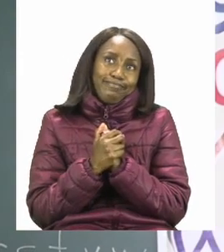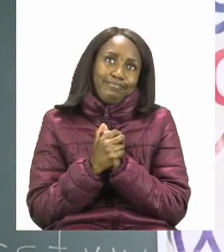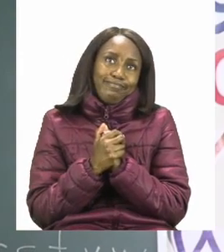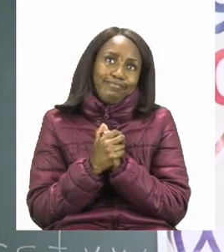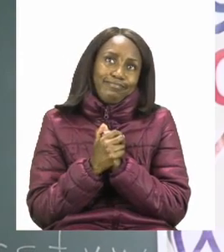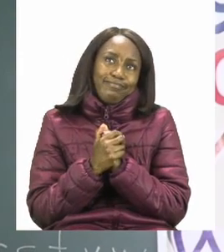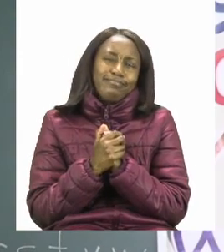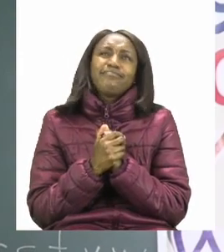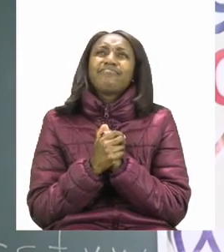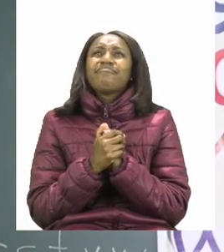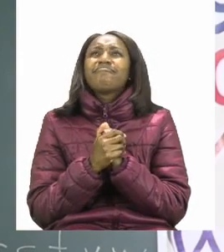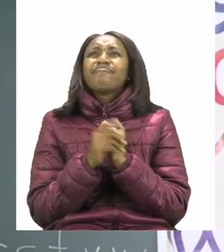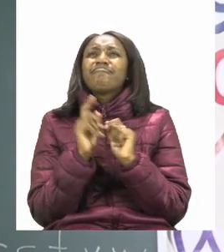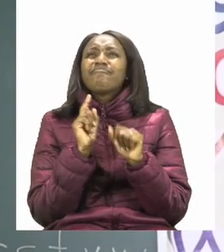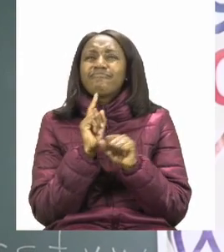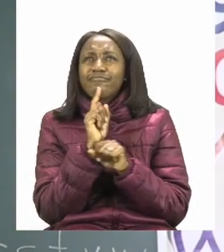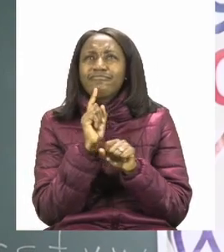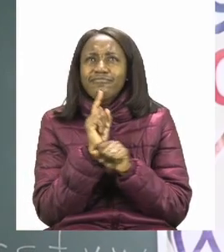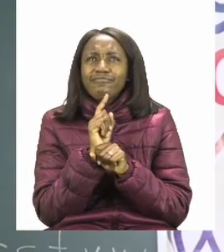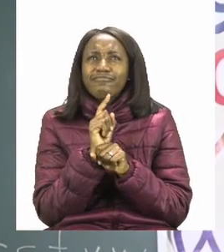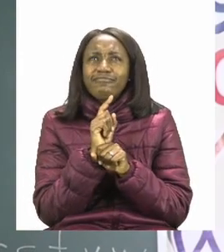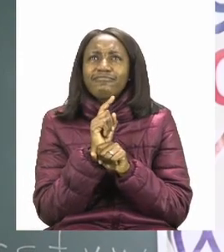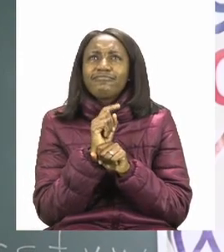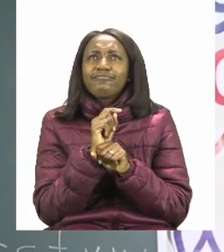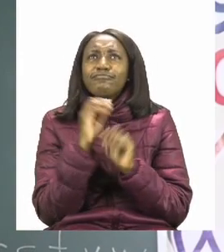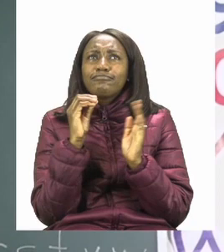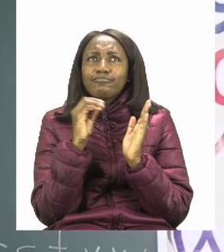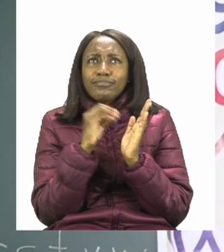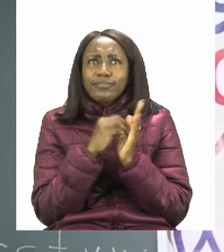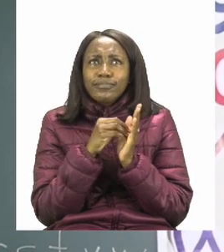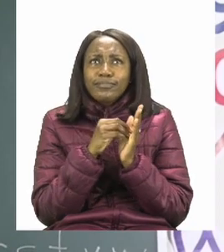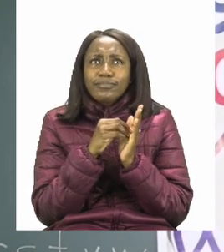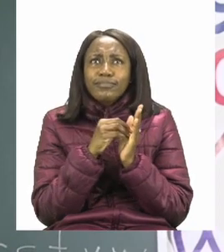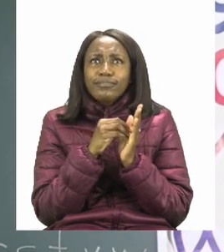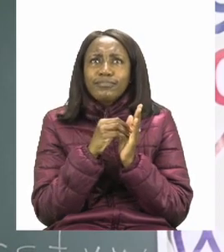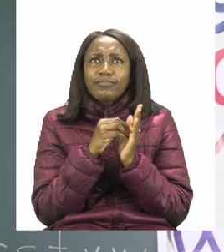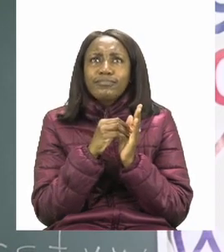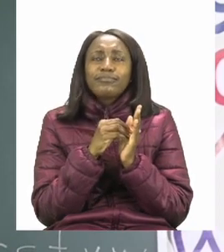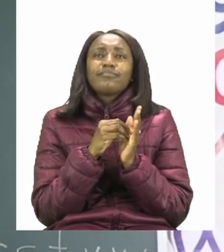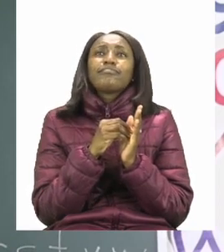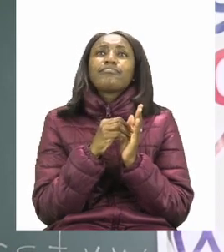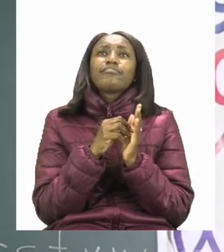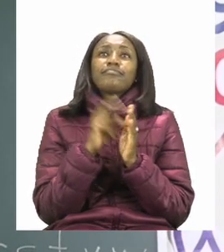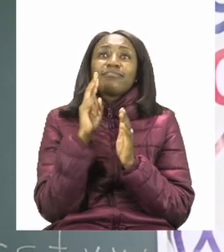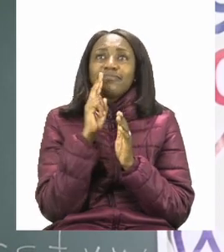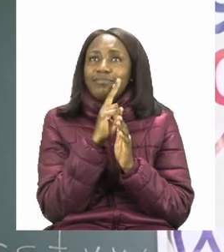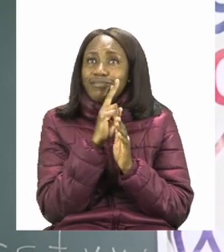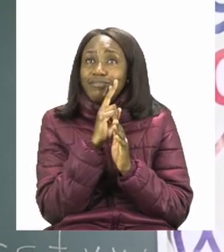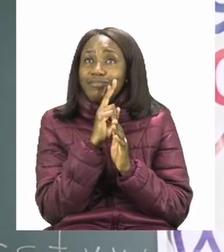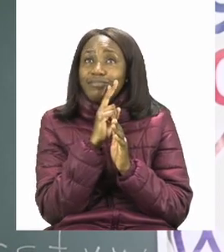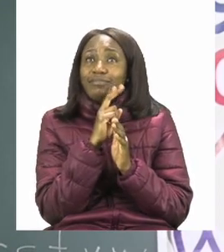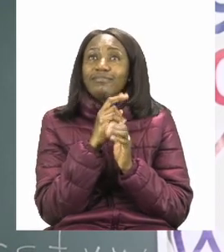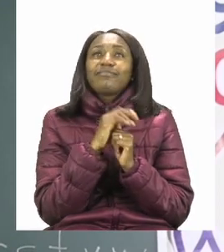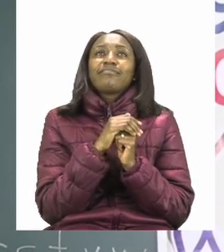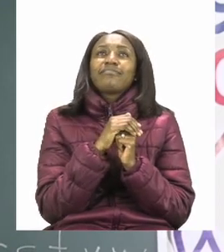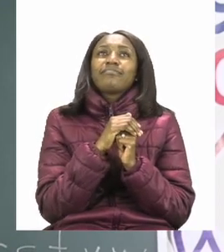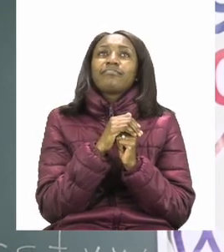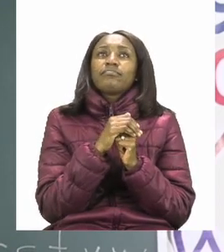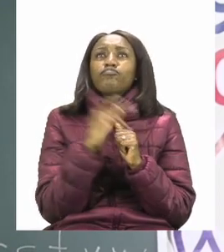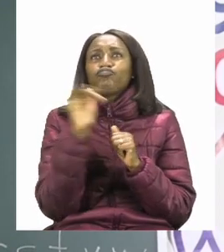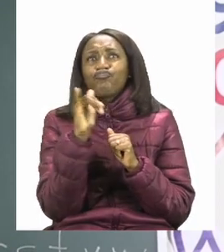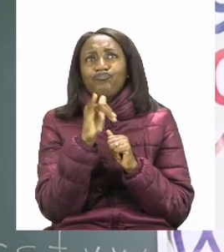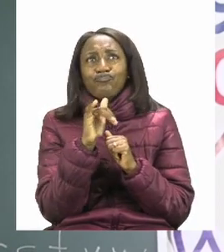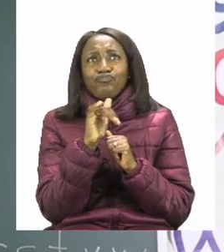first thing you need to do is put in the verb. In this case, it's either